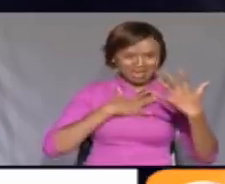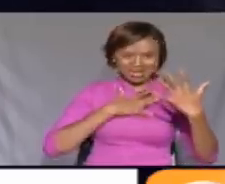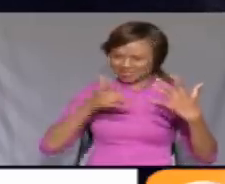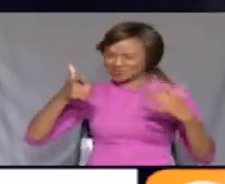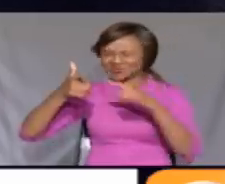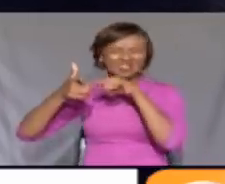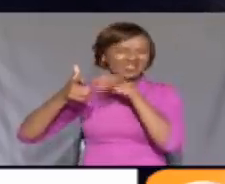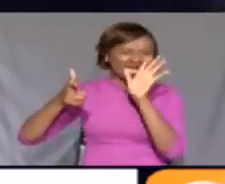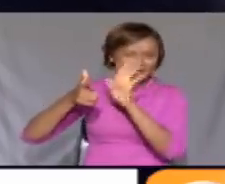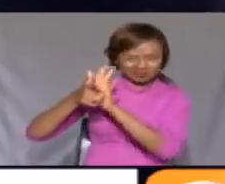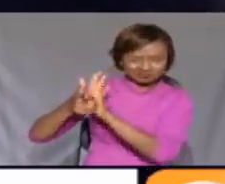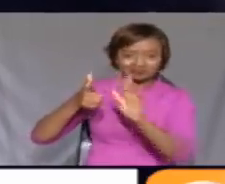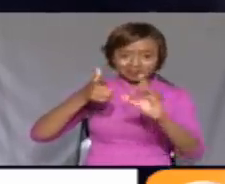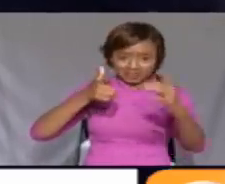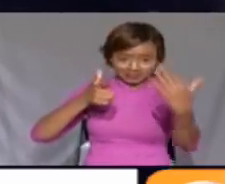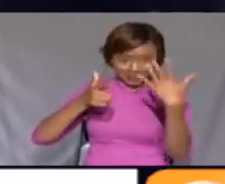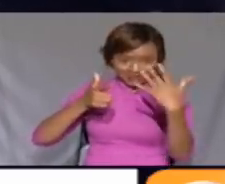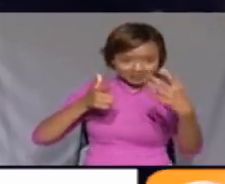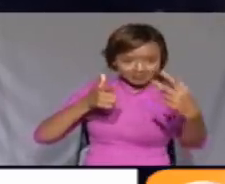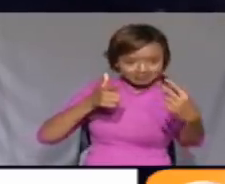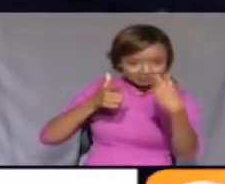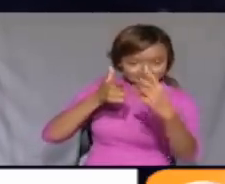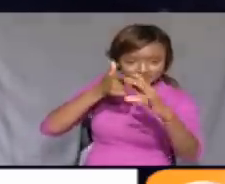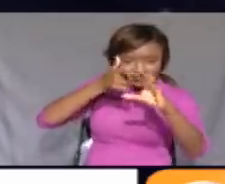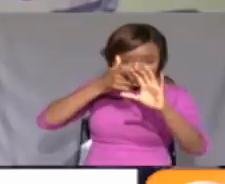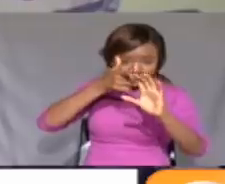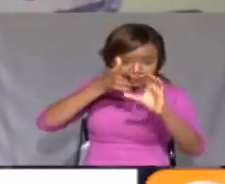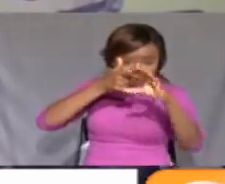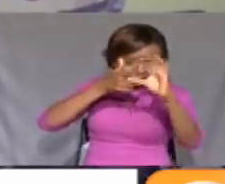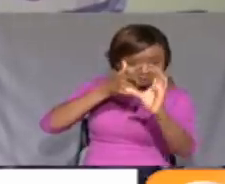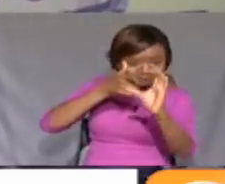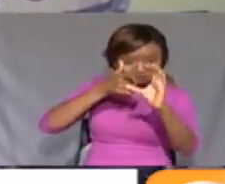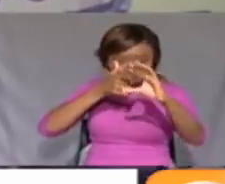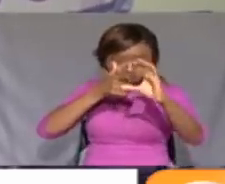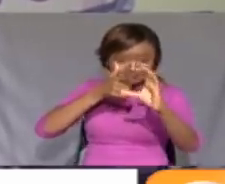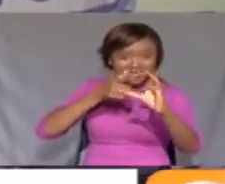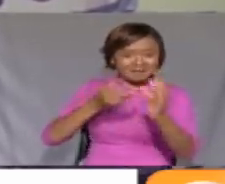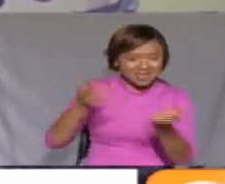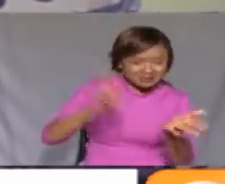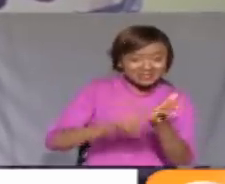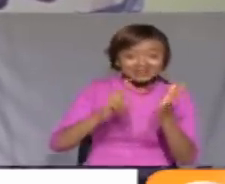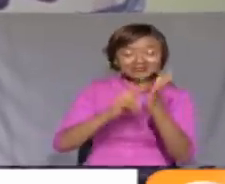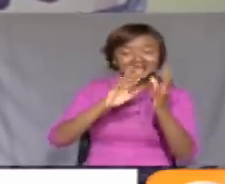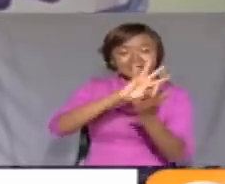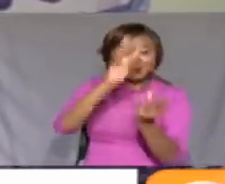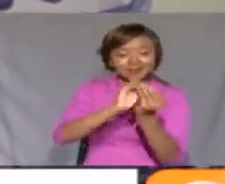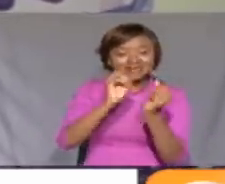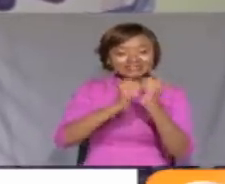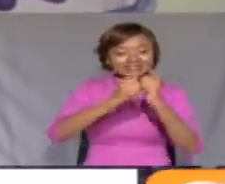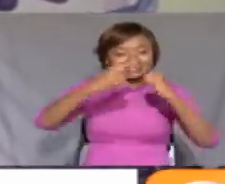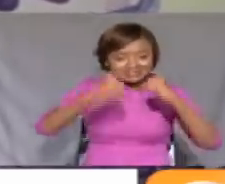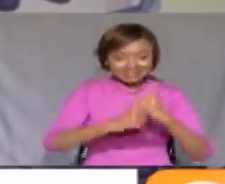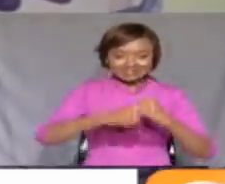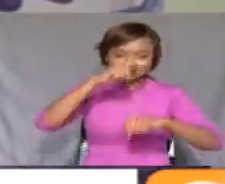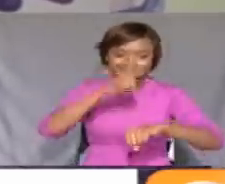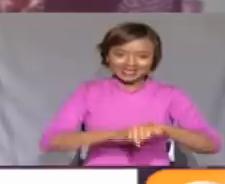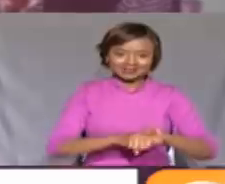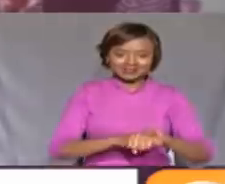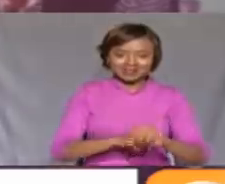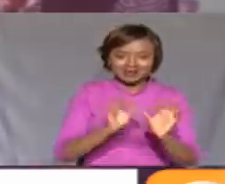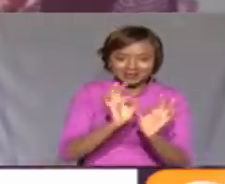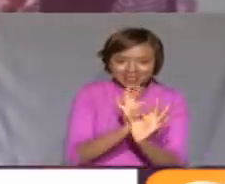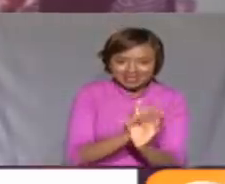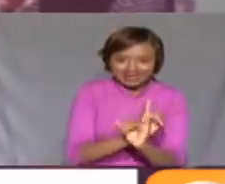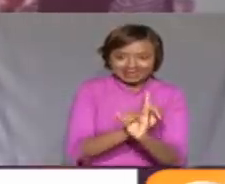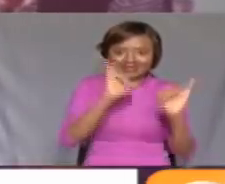comfortable with the lens of the camera. After repeating my lines 16 times, I finally got a clean